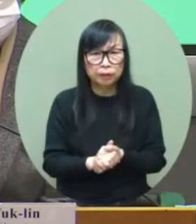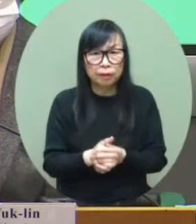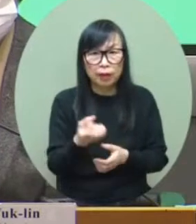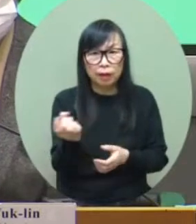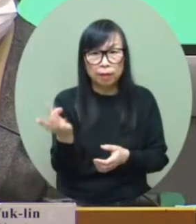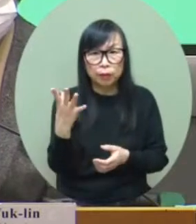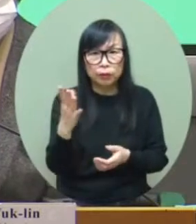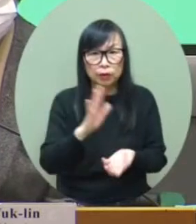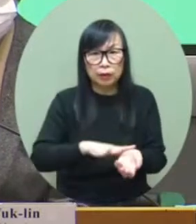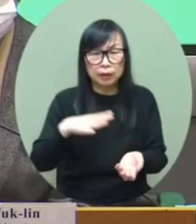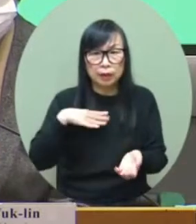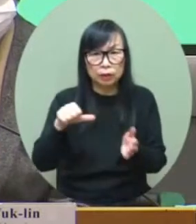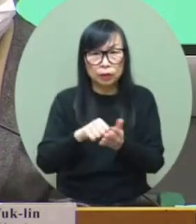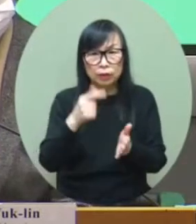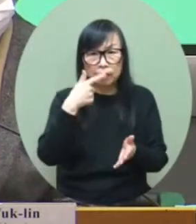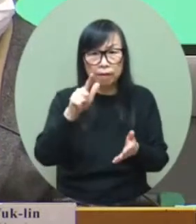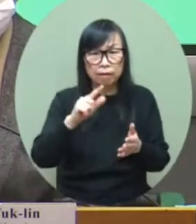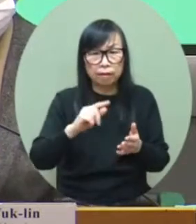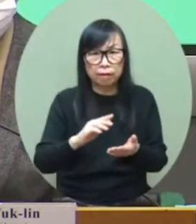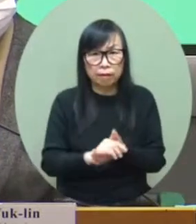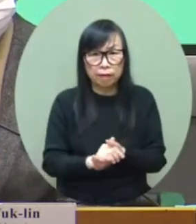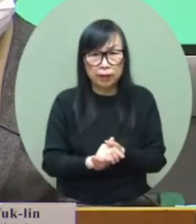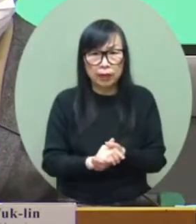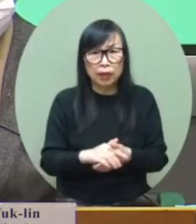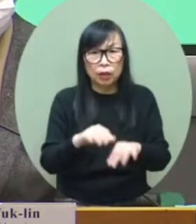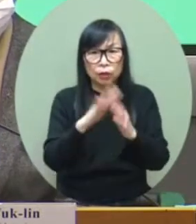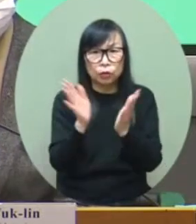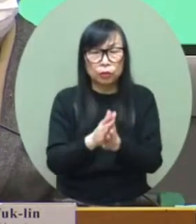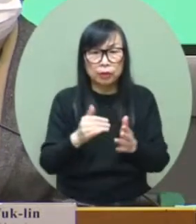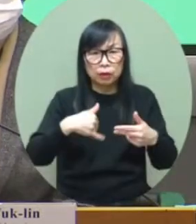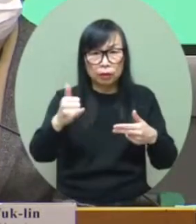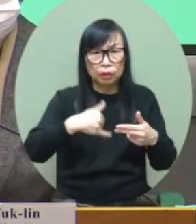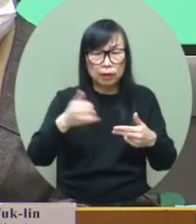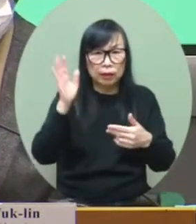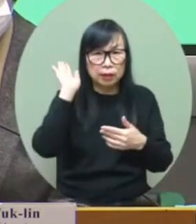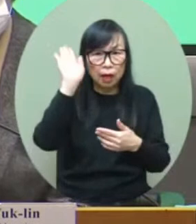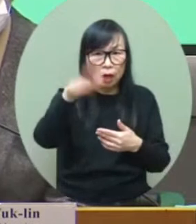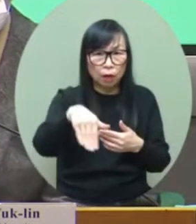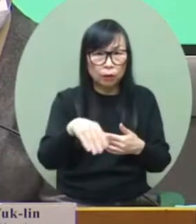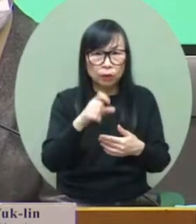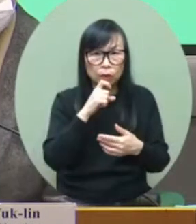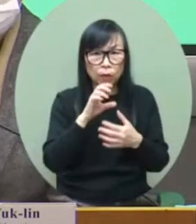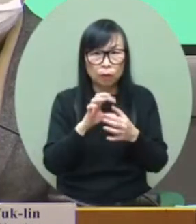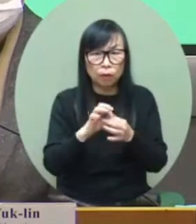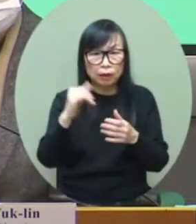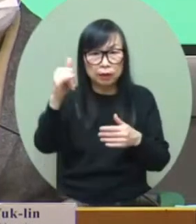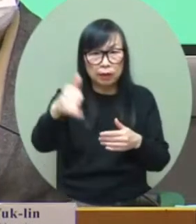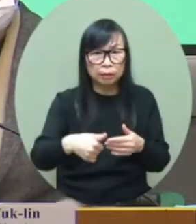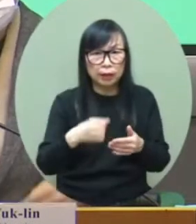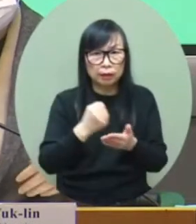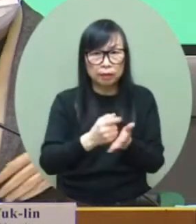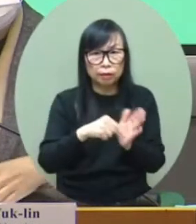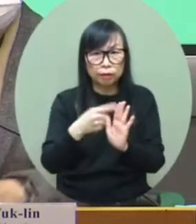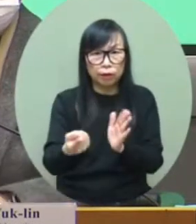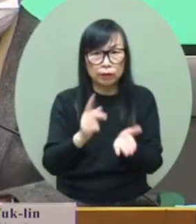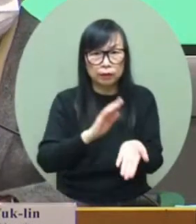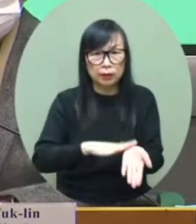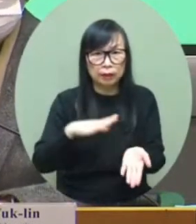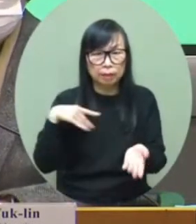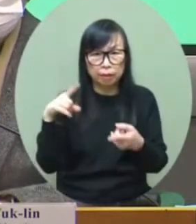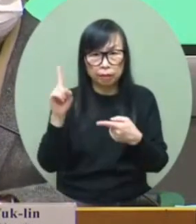record before coming to Hong Kong. Now, I would like to report to you the latest developments of the epidemic in Hong Kong, as well as